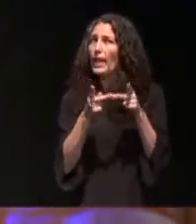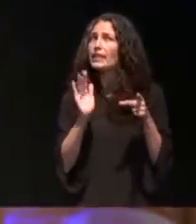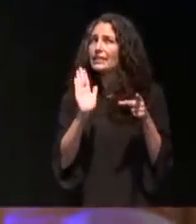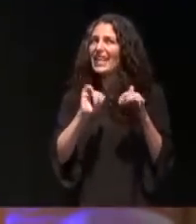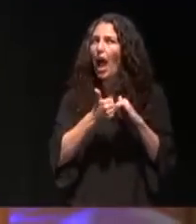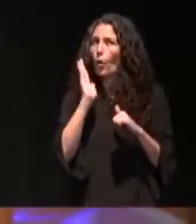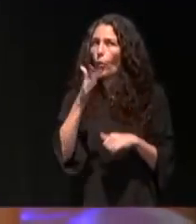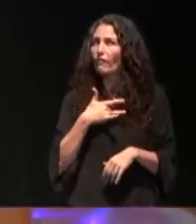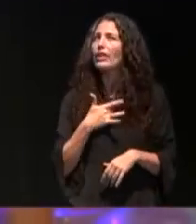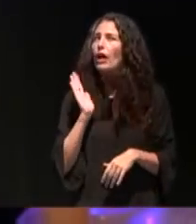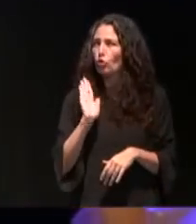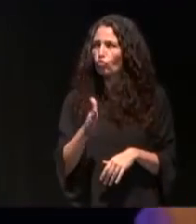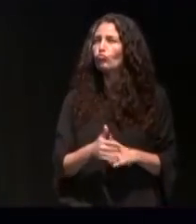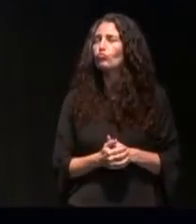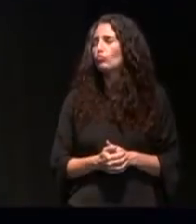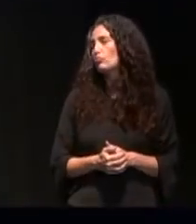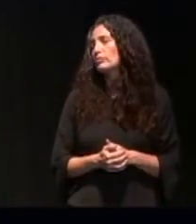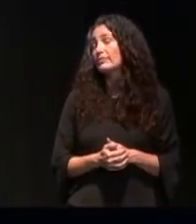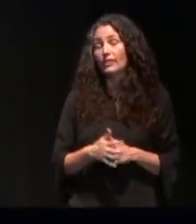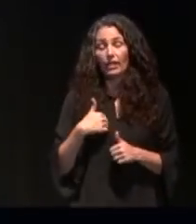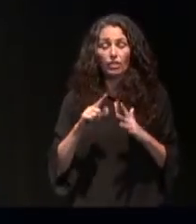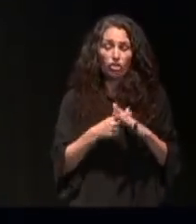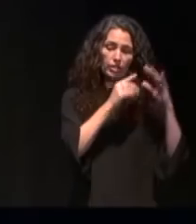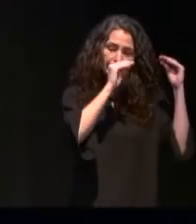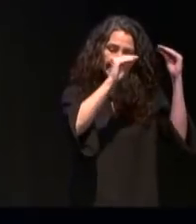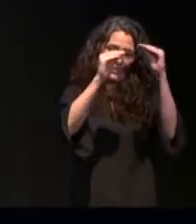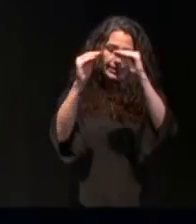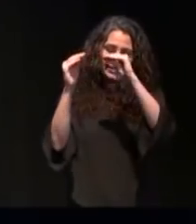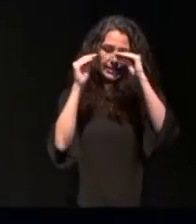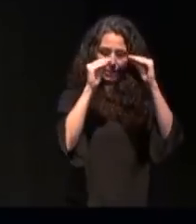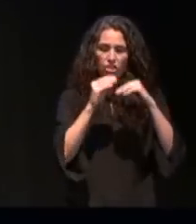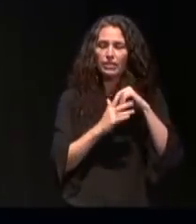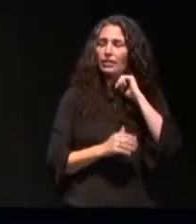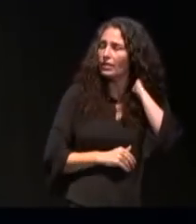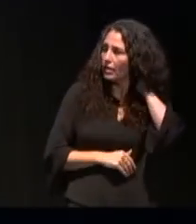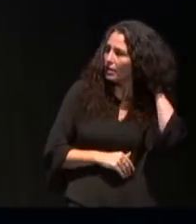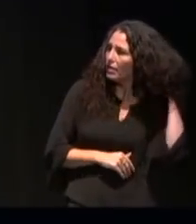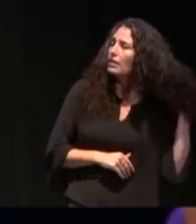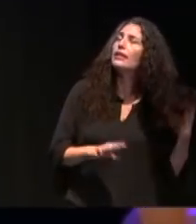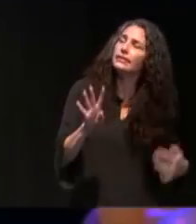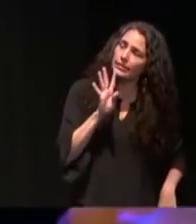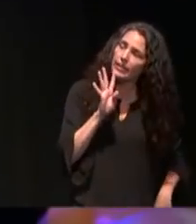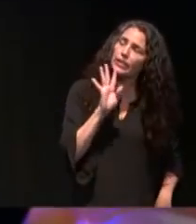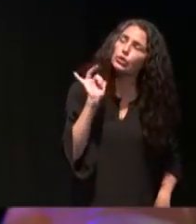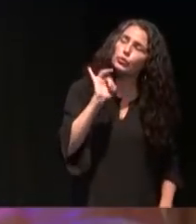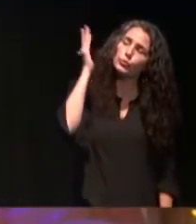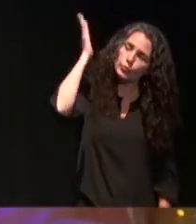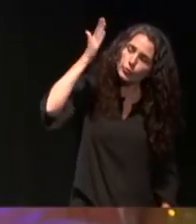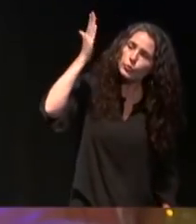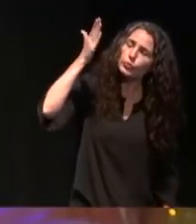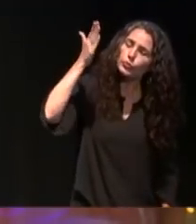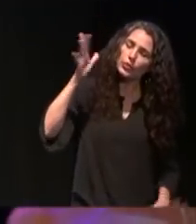how it's going to feel. And so as I began to teach and began to speak and began to